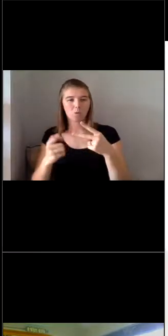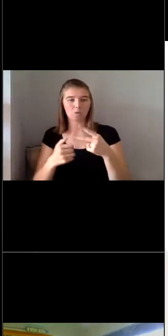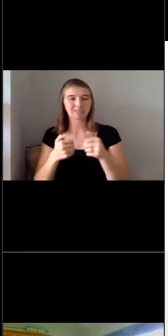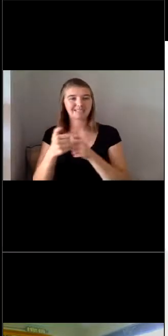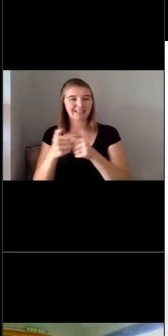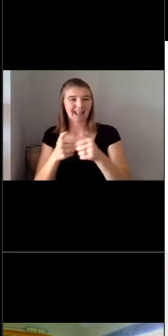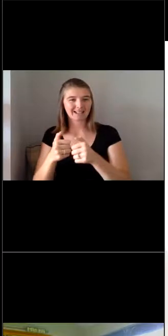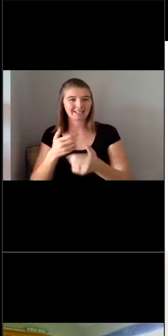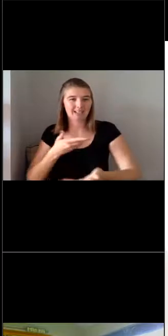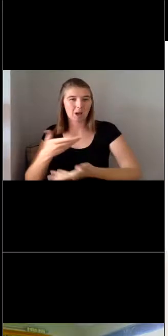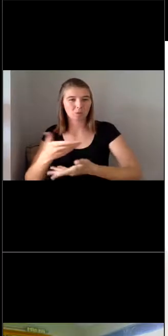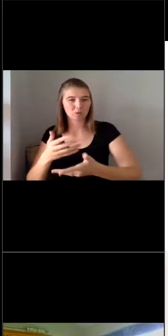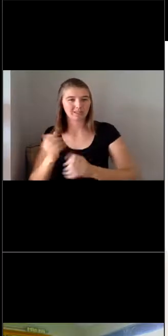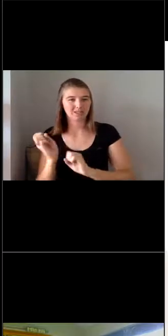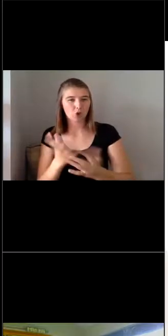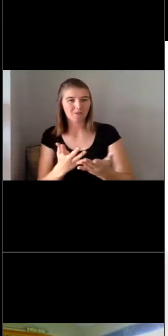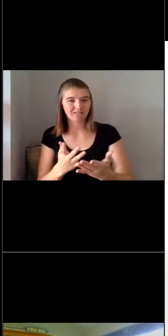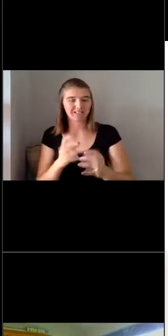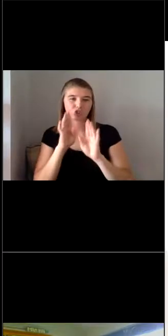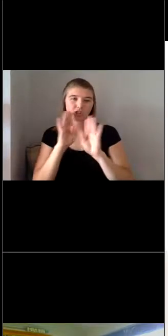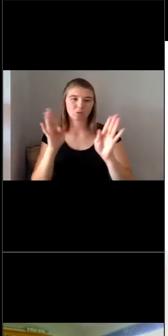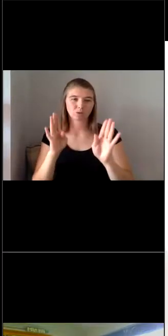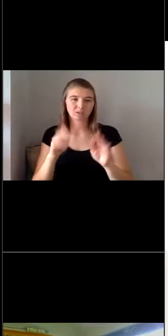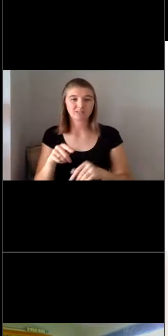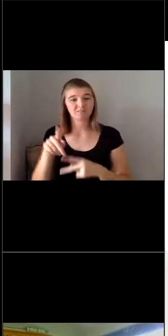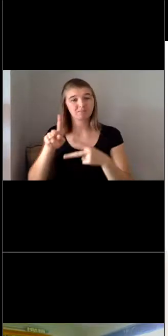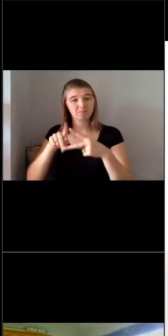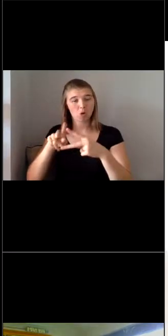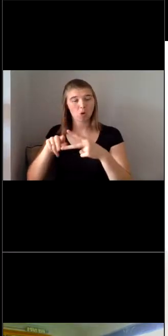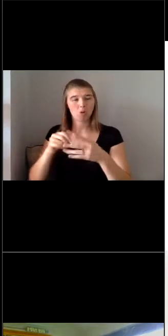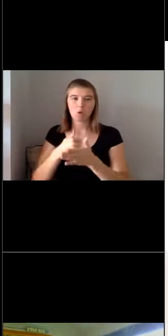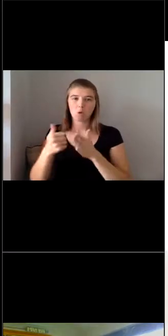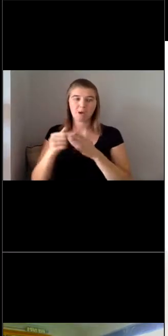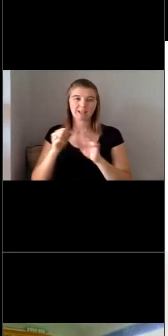if you need to talk, shout likewise if you need to text. And